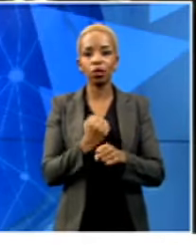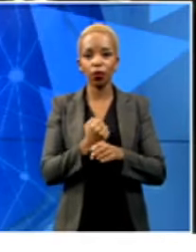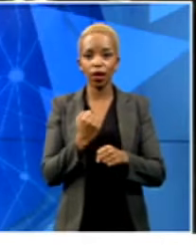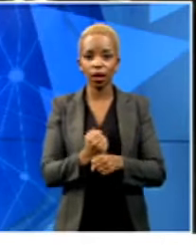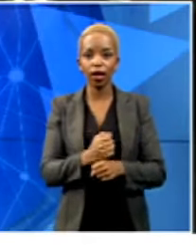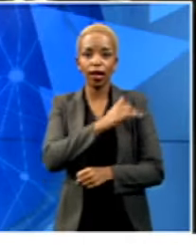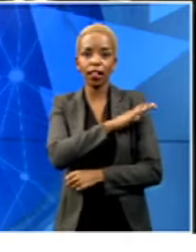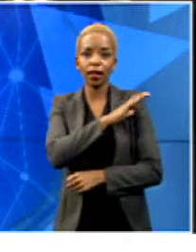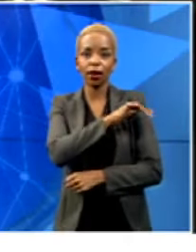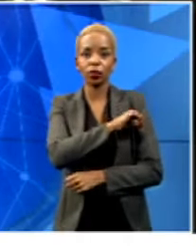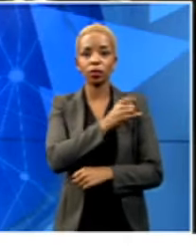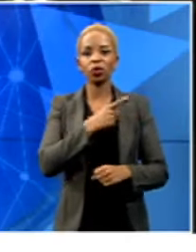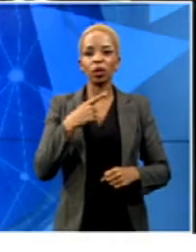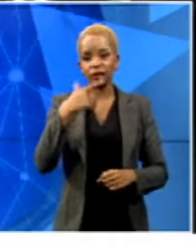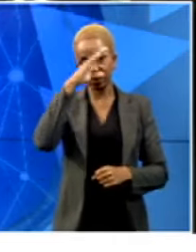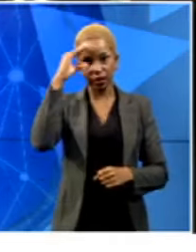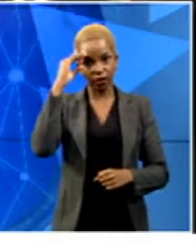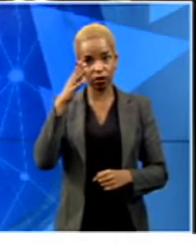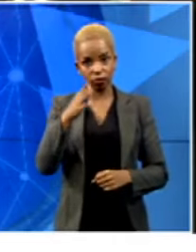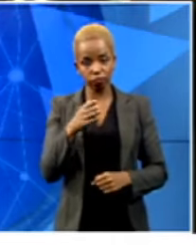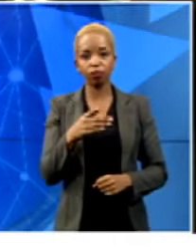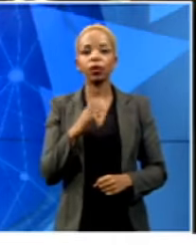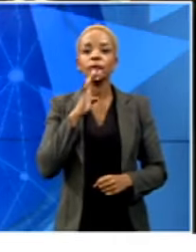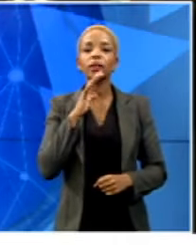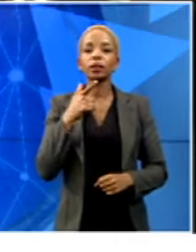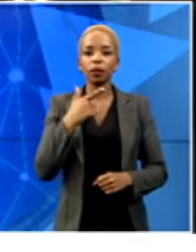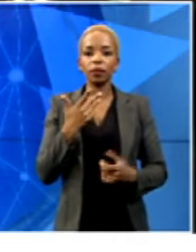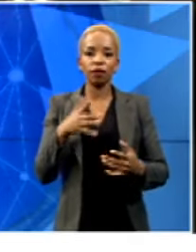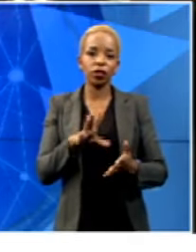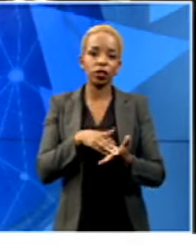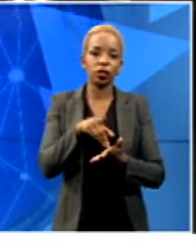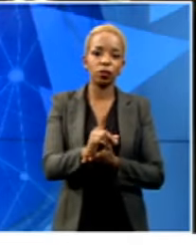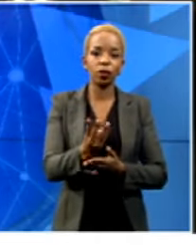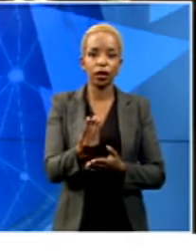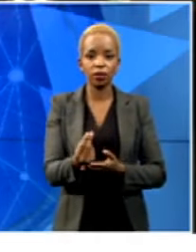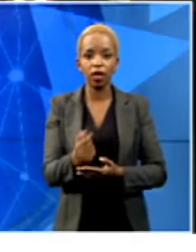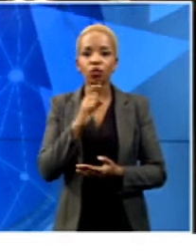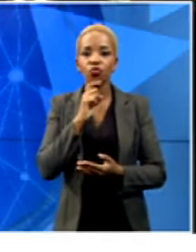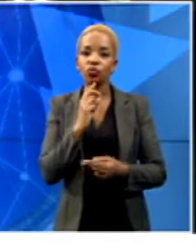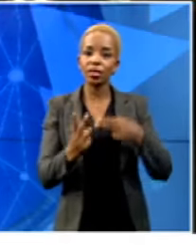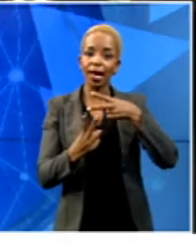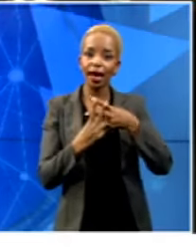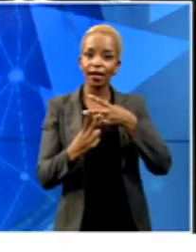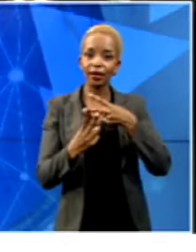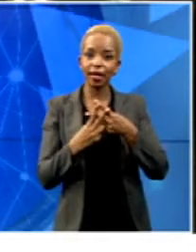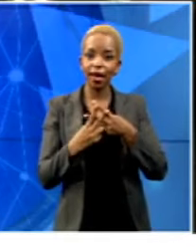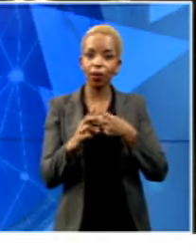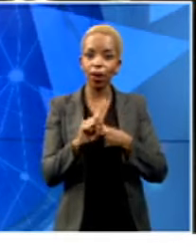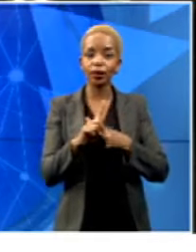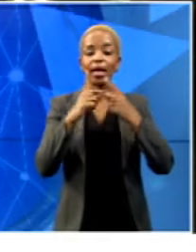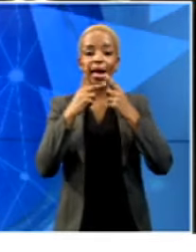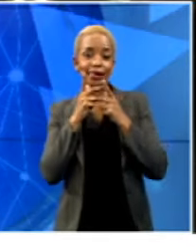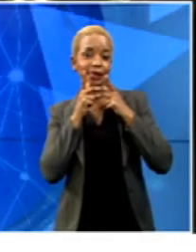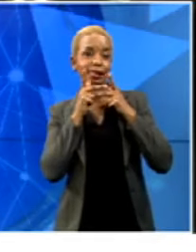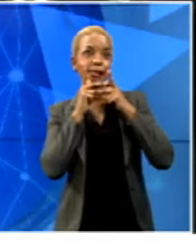Instagram. Use the hashtag, or your Twitter. Use the hashtag SHOUT4MASKS. And we really want to spread this virally and raise as much